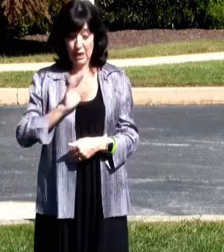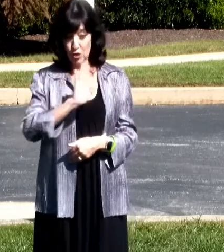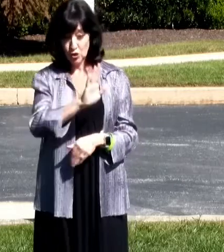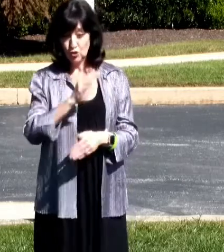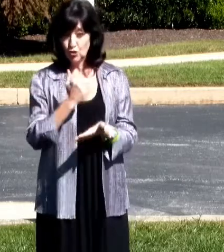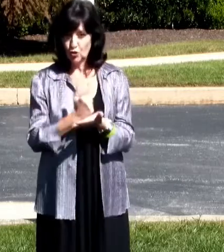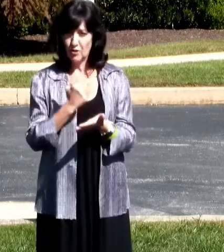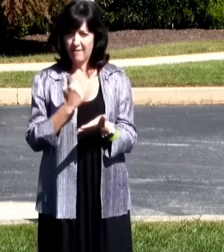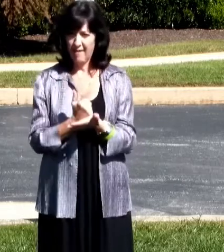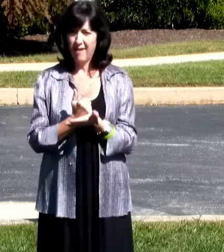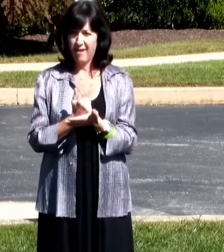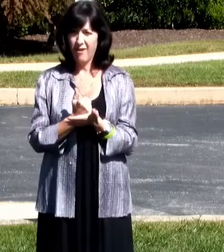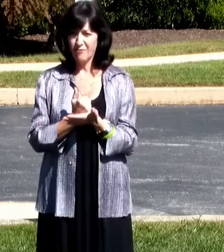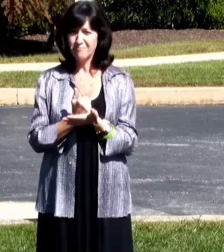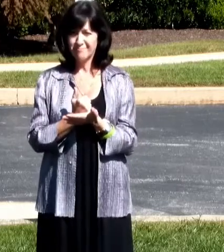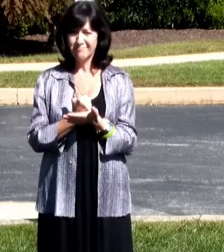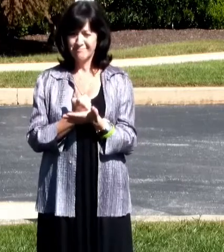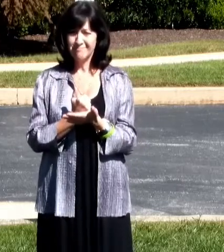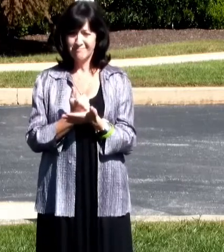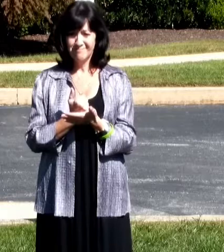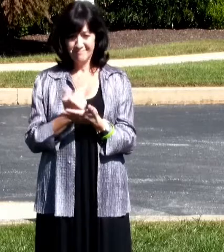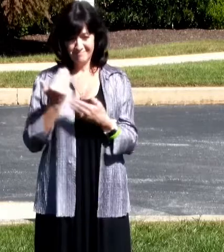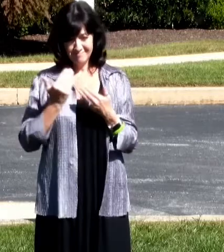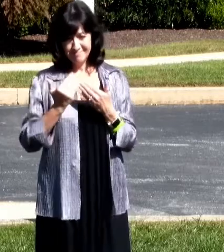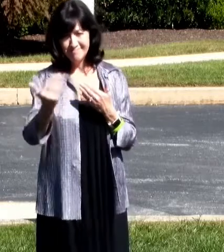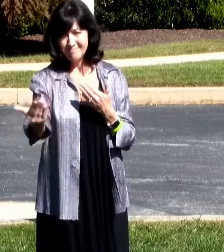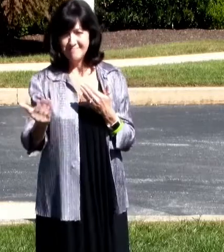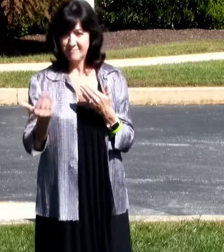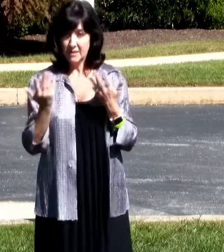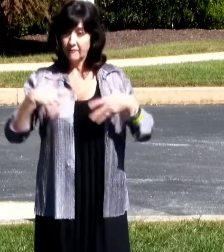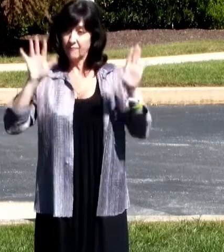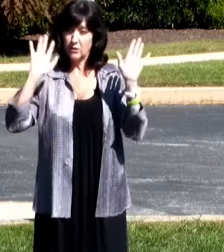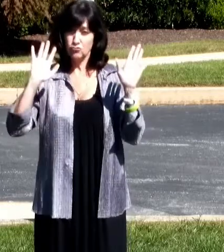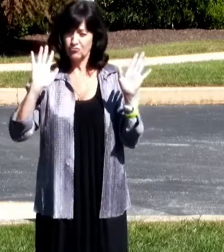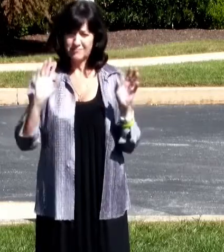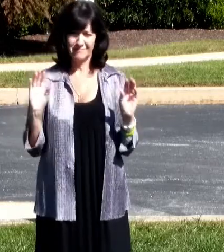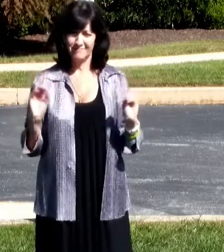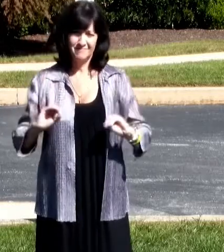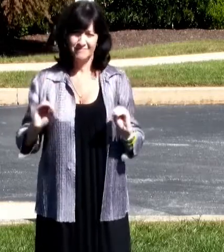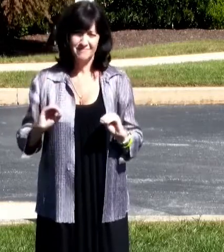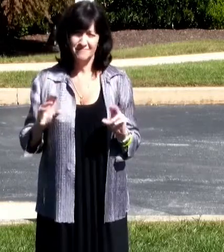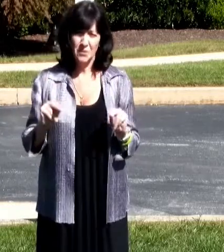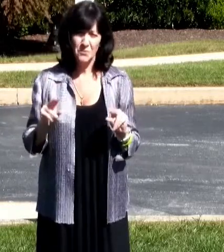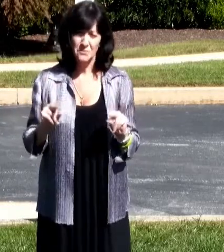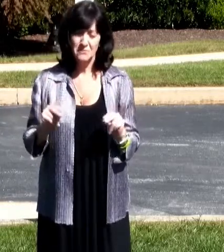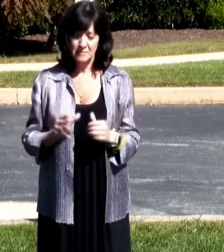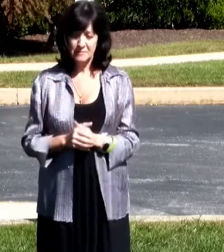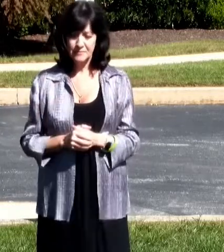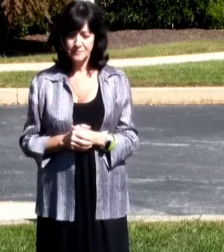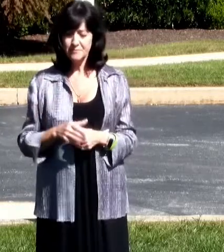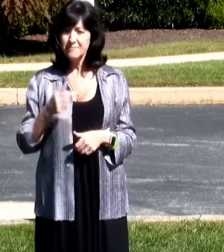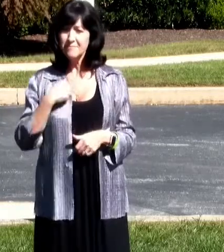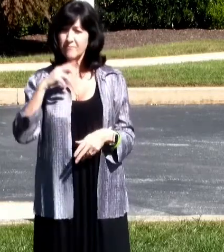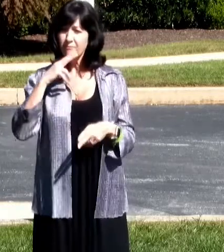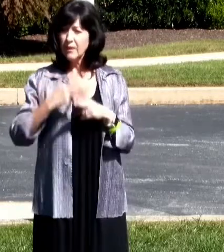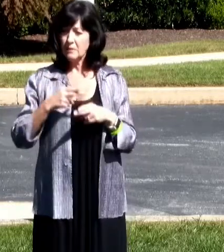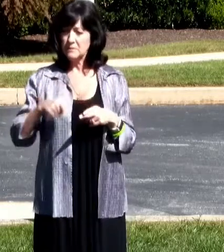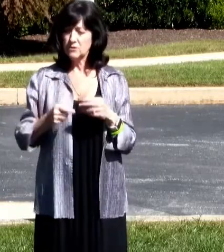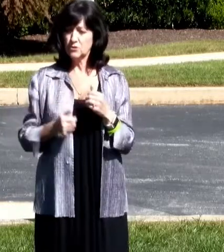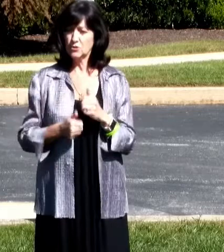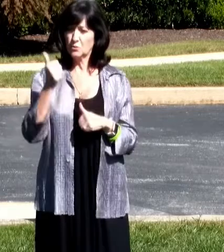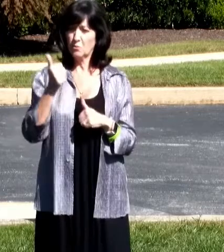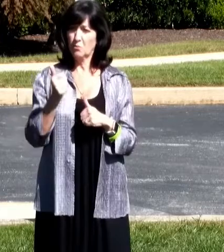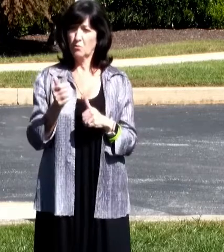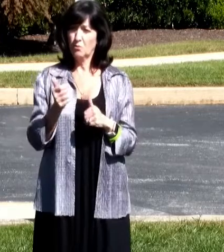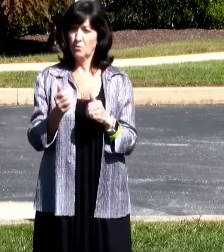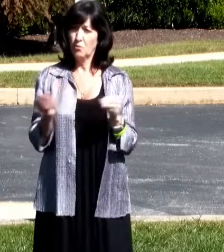particularly on the vaccination side, and we need your help doing that. I mentioned this is one of the more important issues in healthcare, and one of